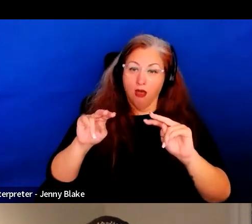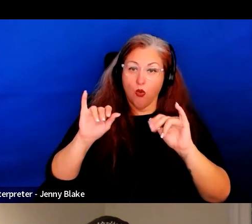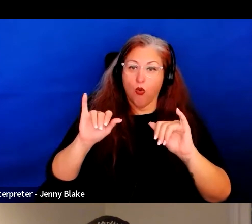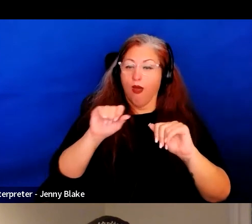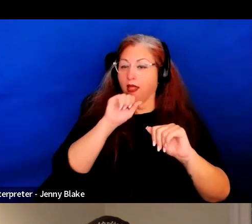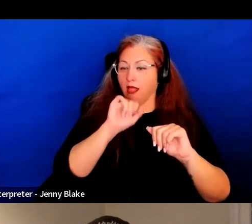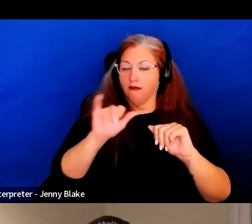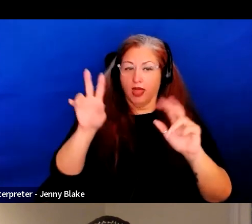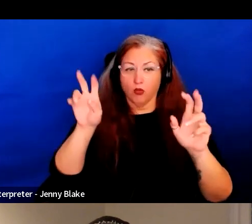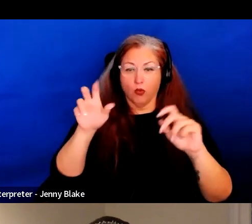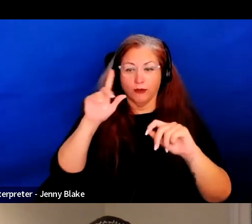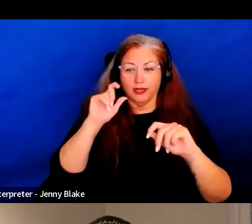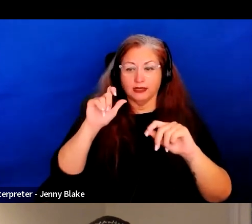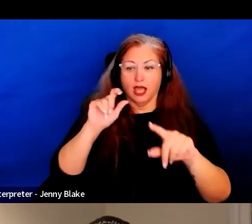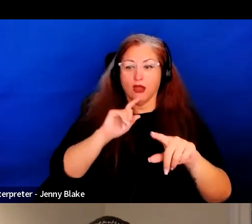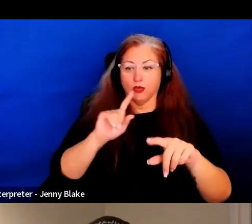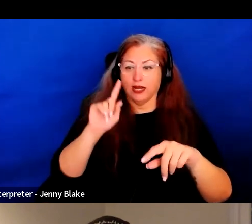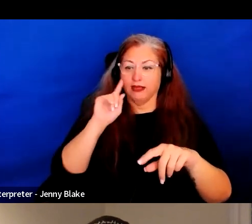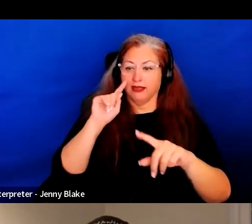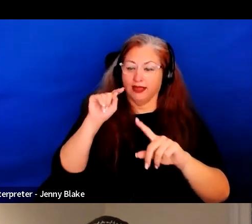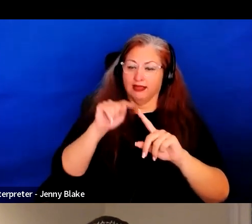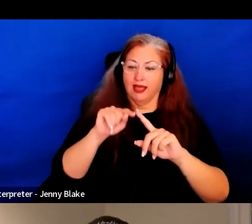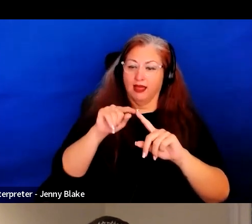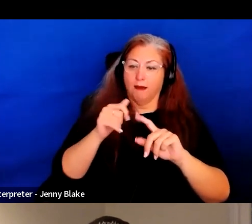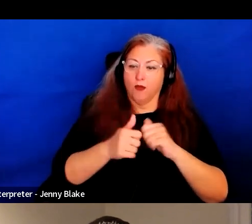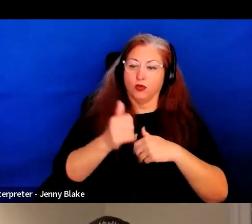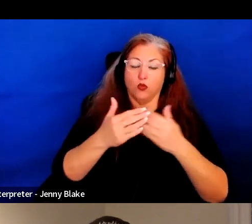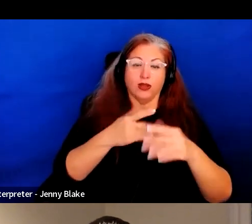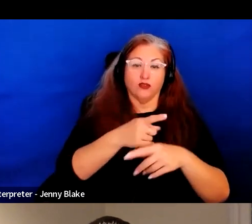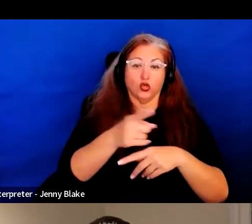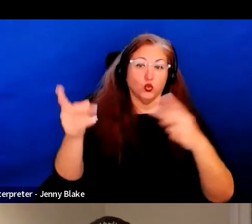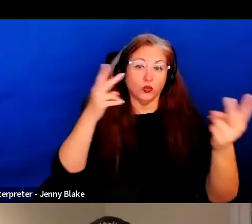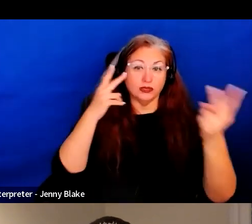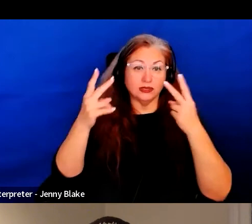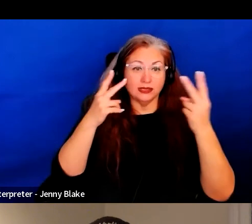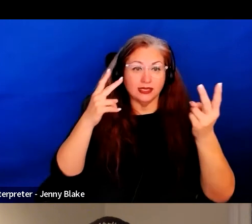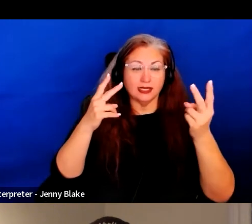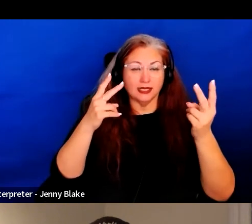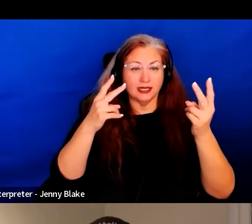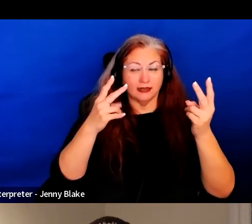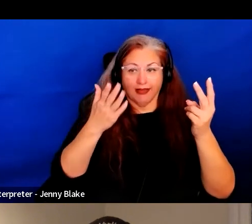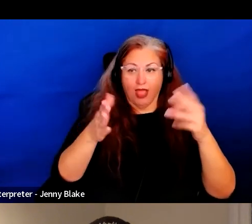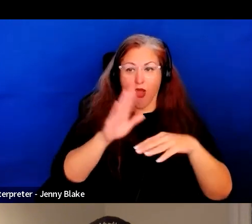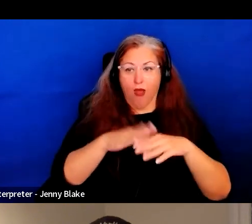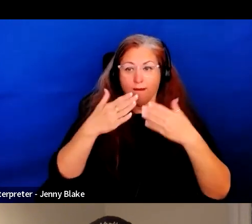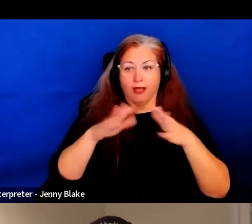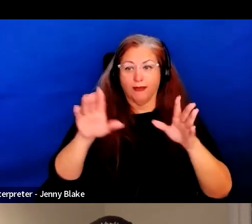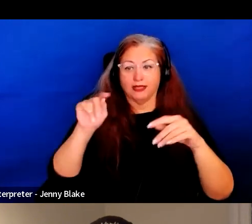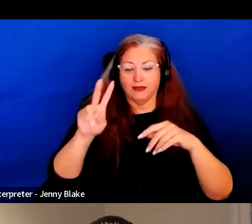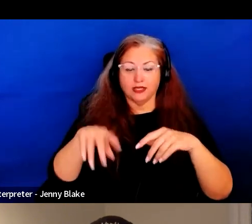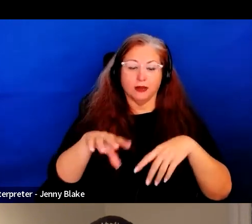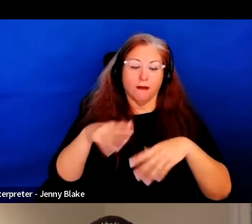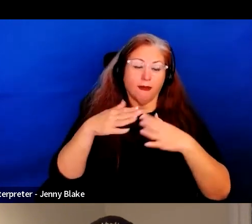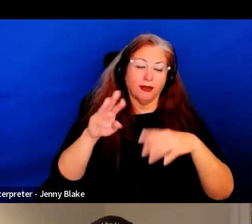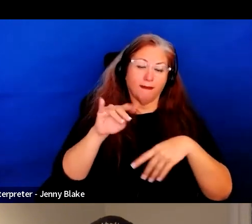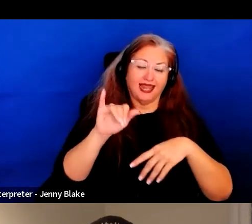that quote, because I really think that most of what you see is on public television, on public media, is